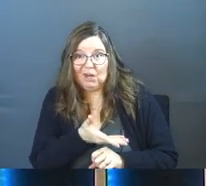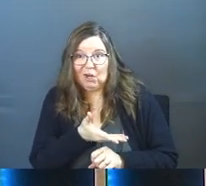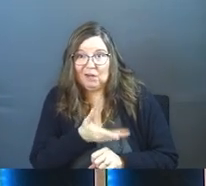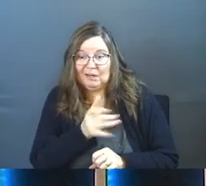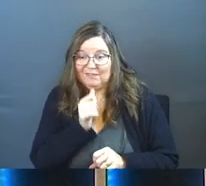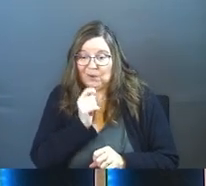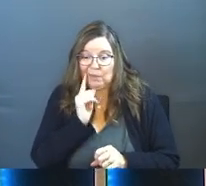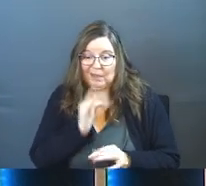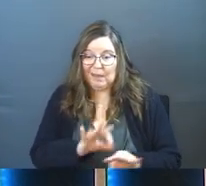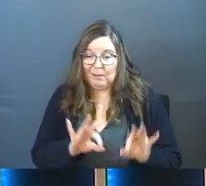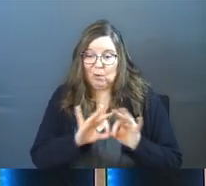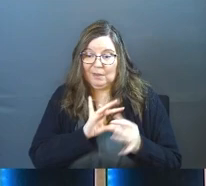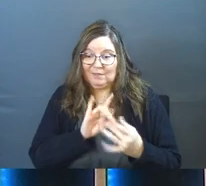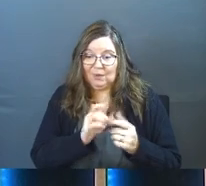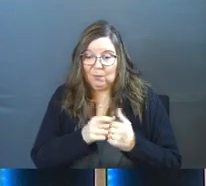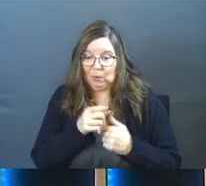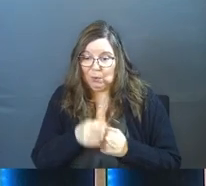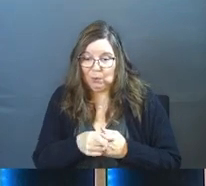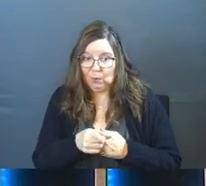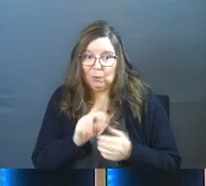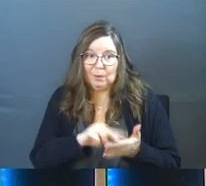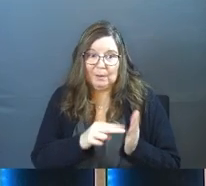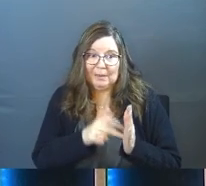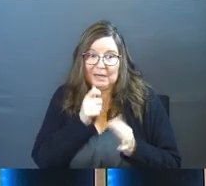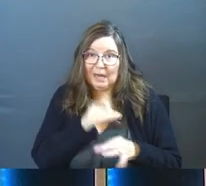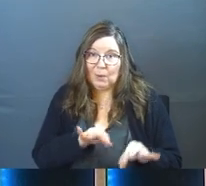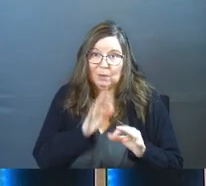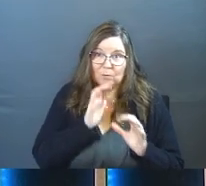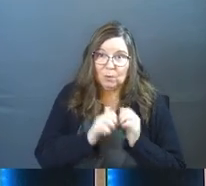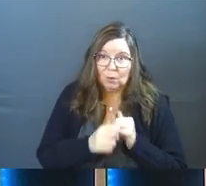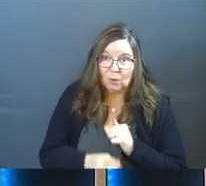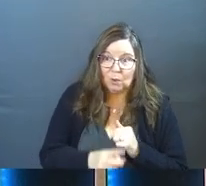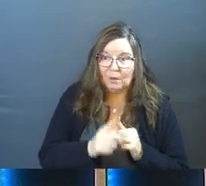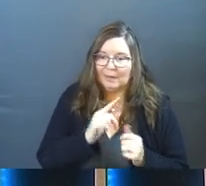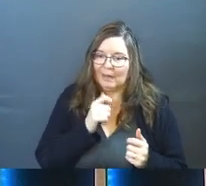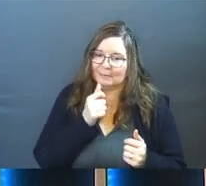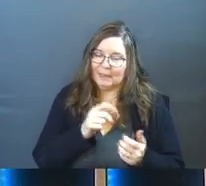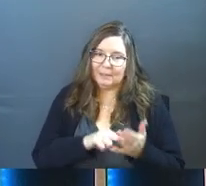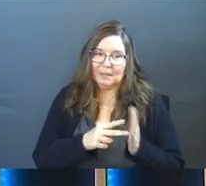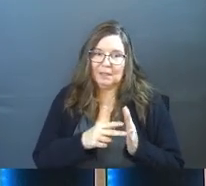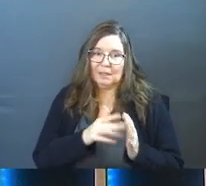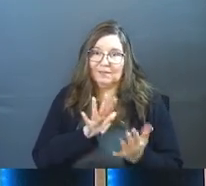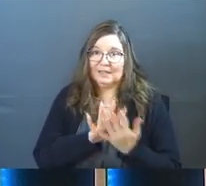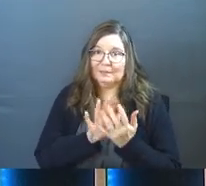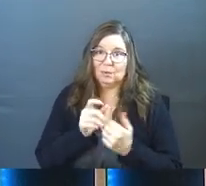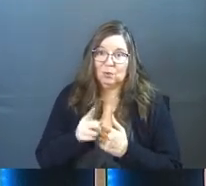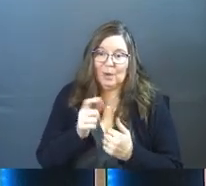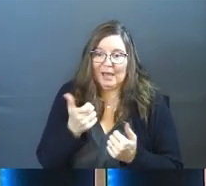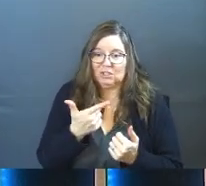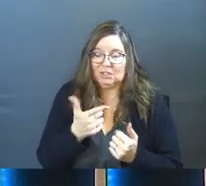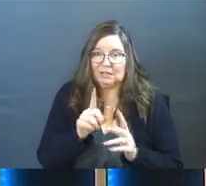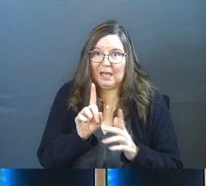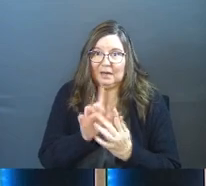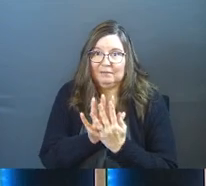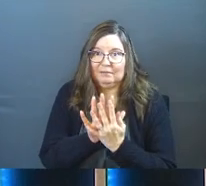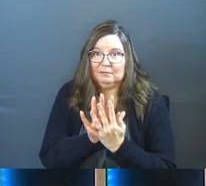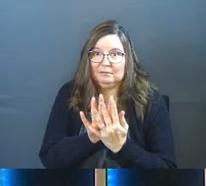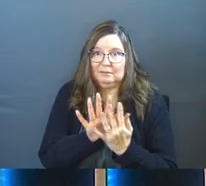If I don't think I'm worthy of connection with you, which means I'm not worthy of communication with you, which certainly means I'm not worthy of intimacy with you, I just kind of go